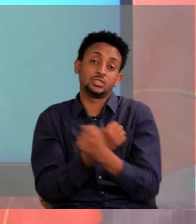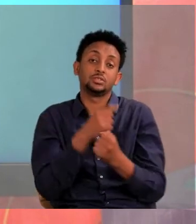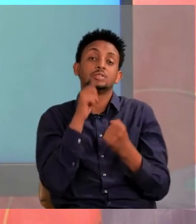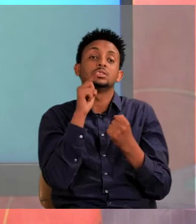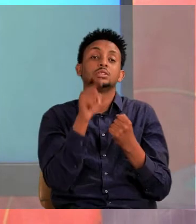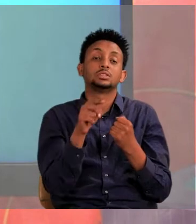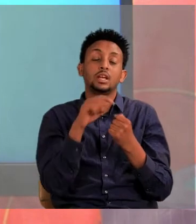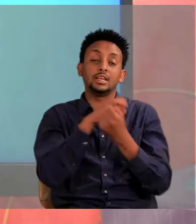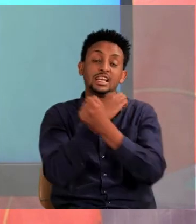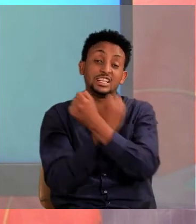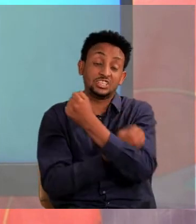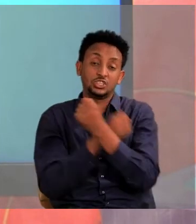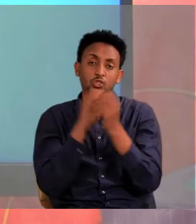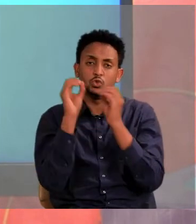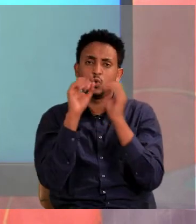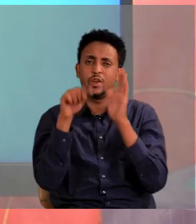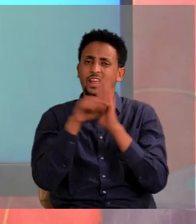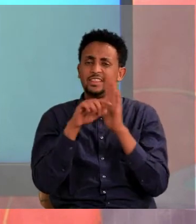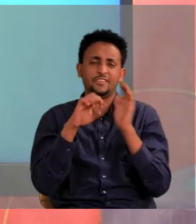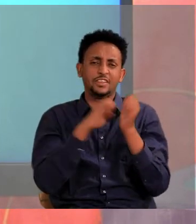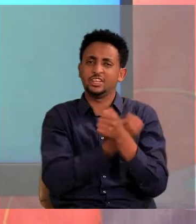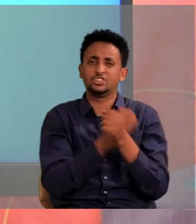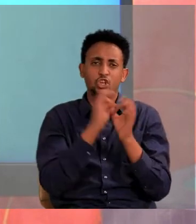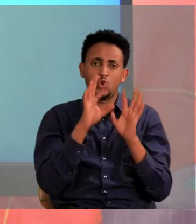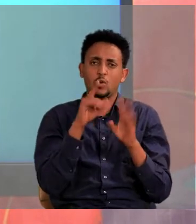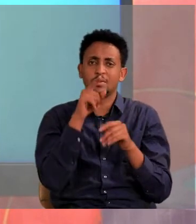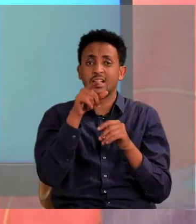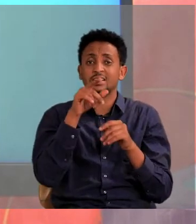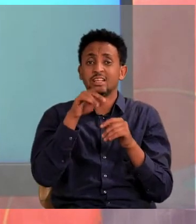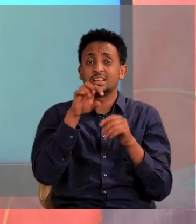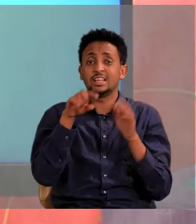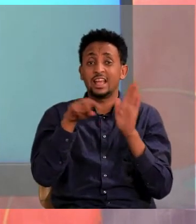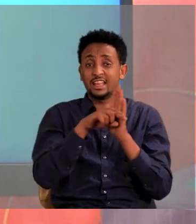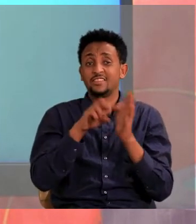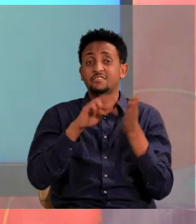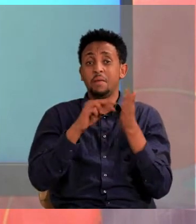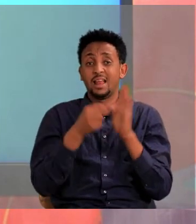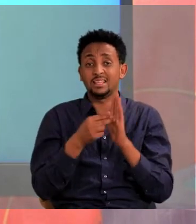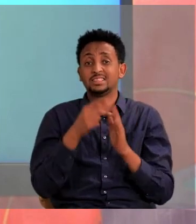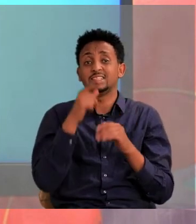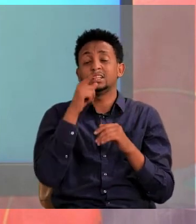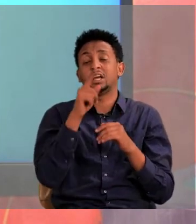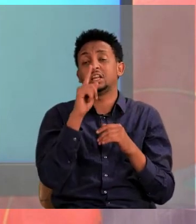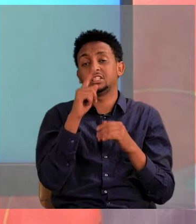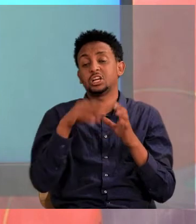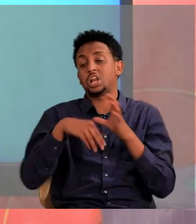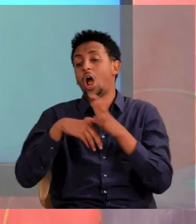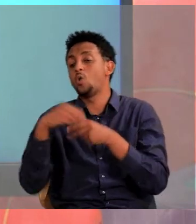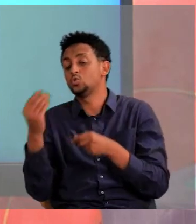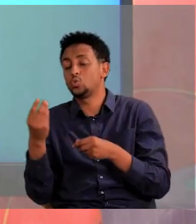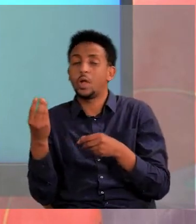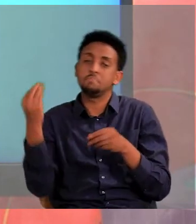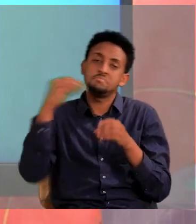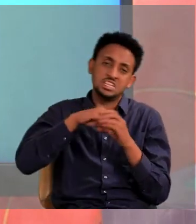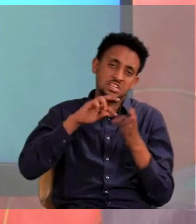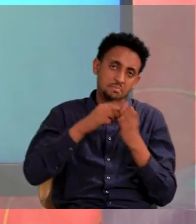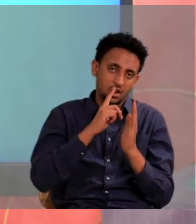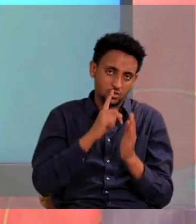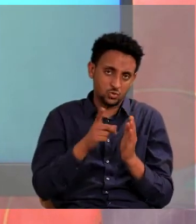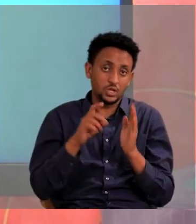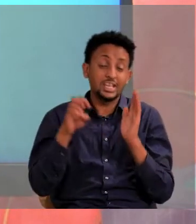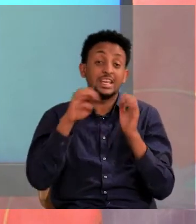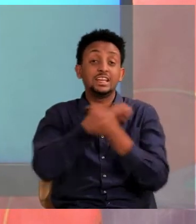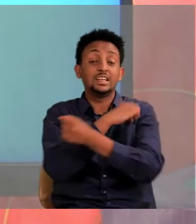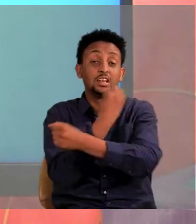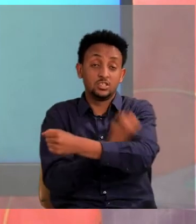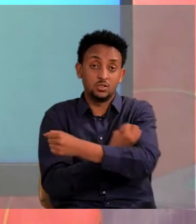the energy, there is no negative energy. Actually, if you find the negative means, it means something out or in. But